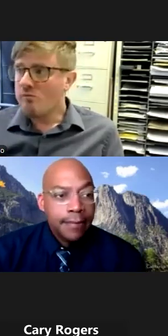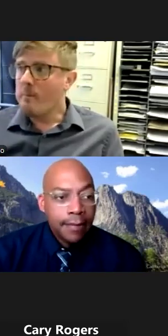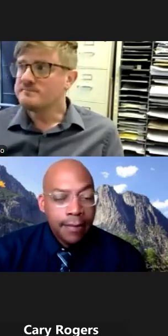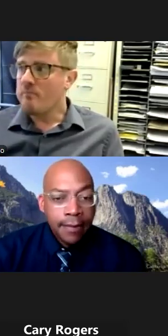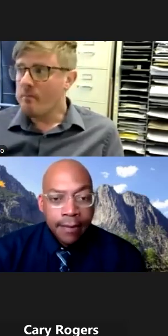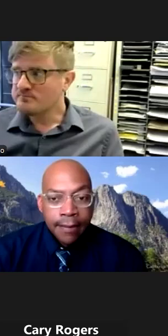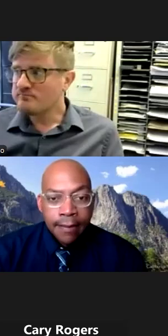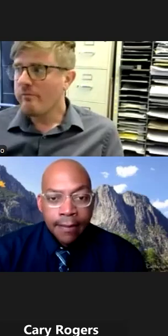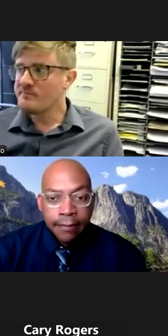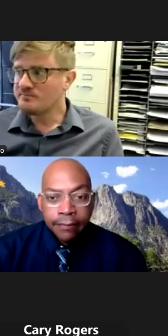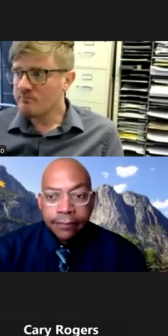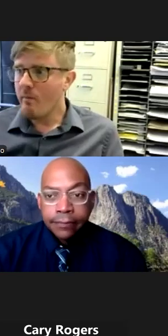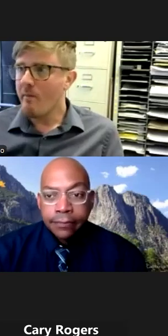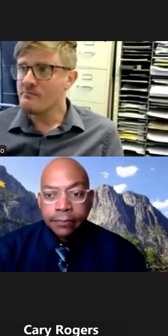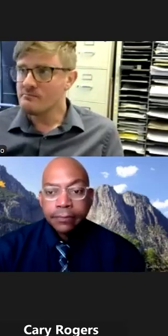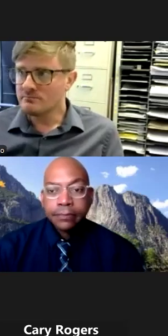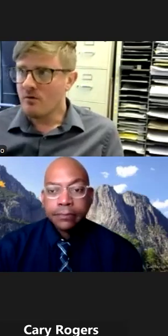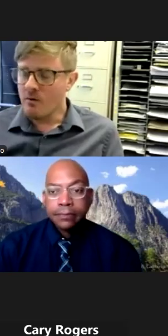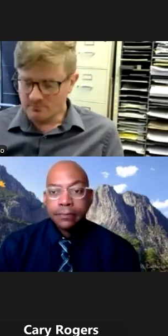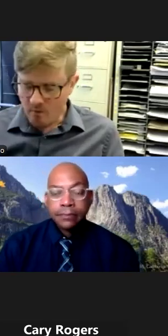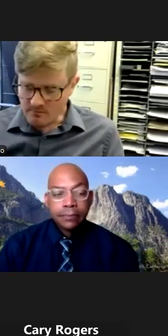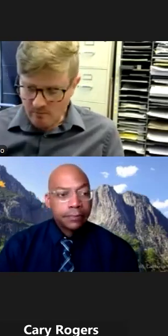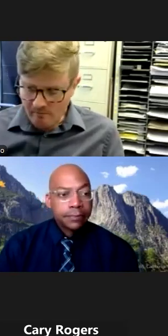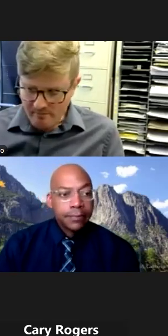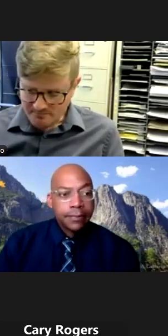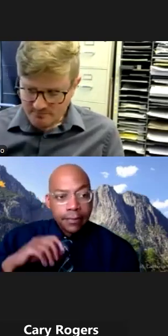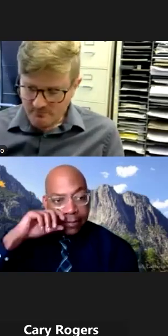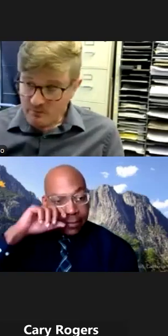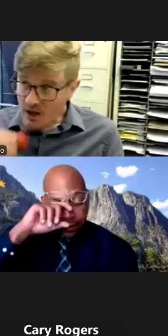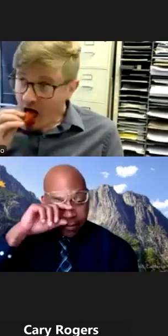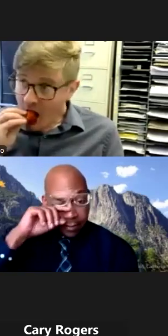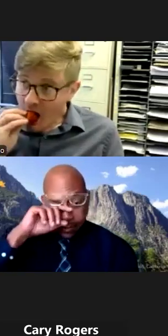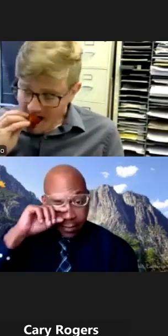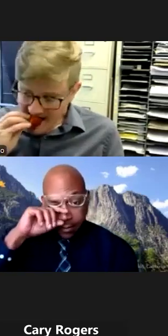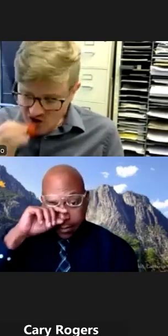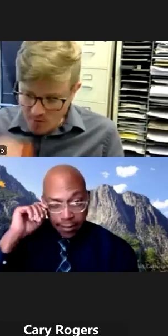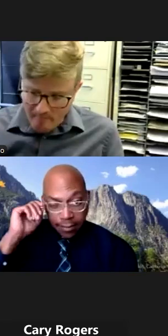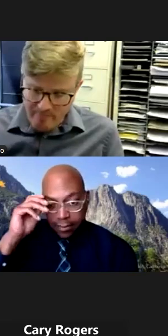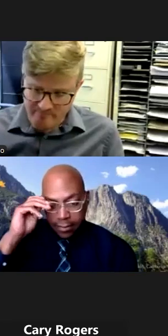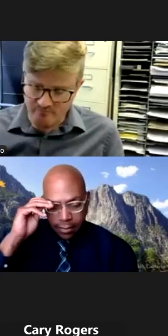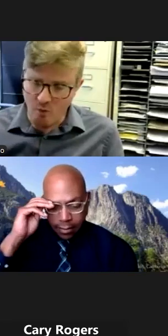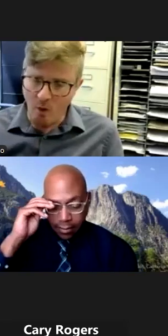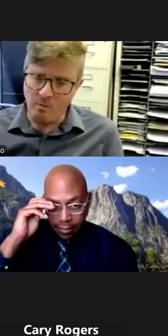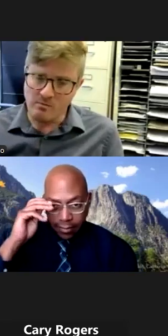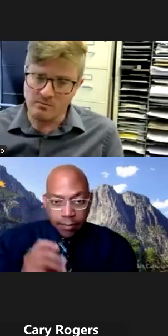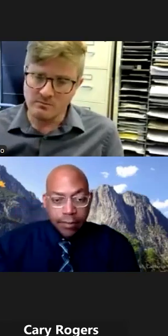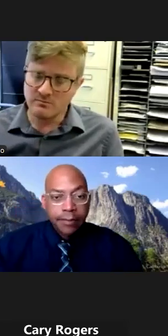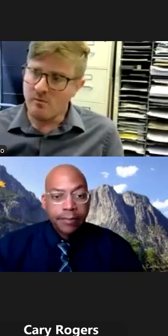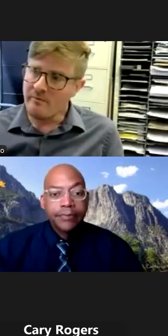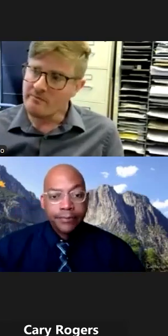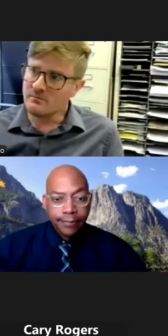updated information. There's a piece of legislation in this session trying to get healthcare providers to have updated provider